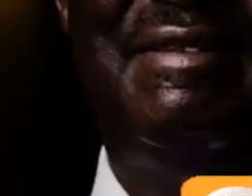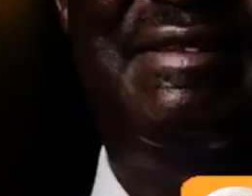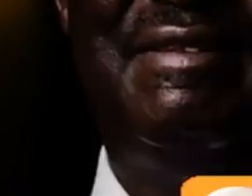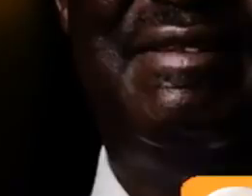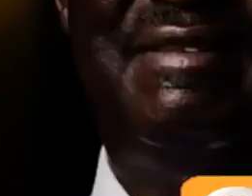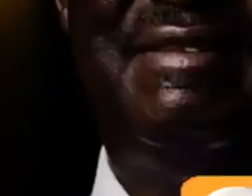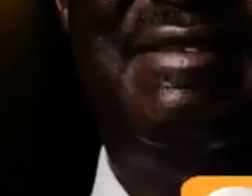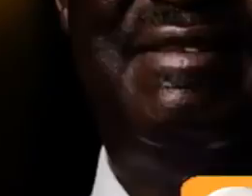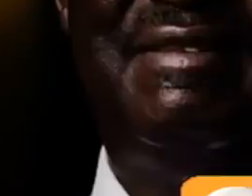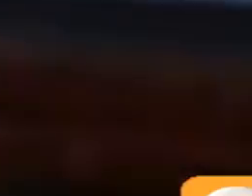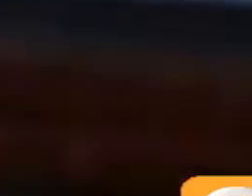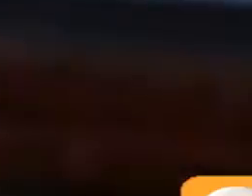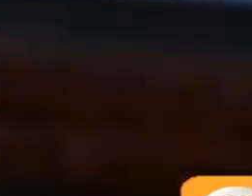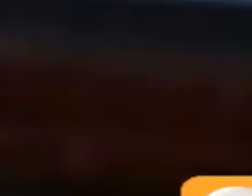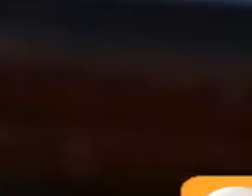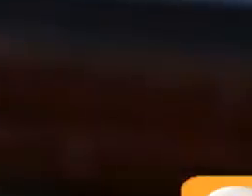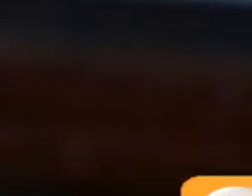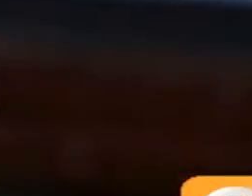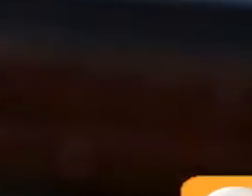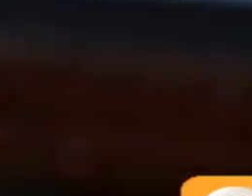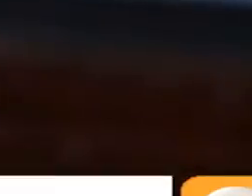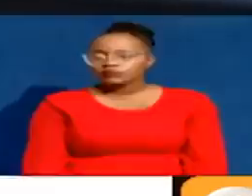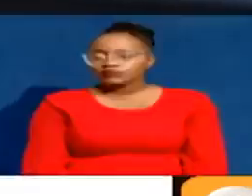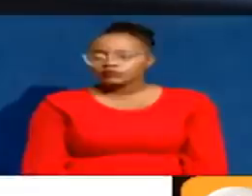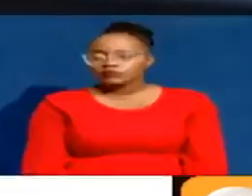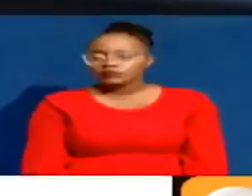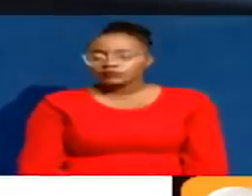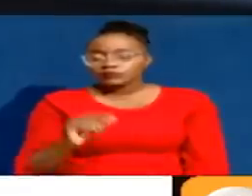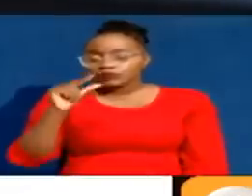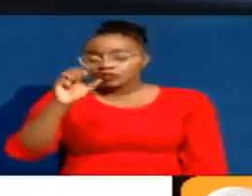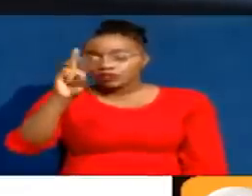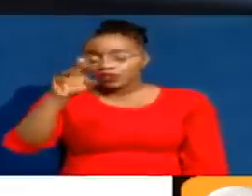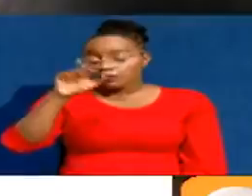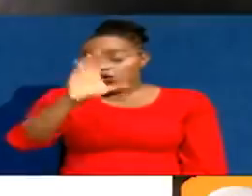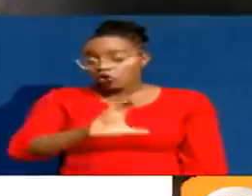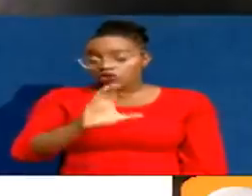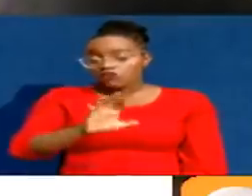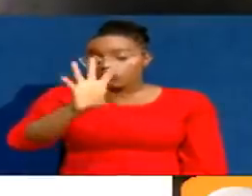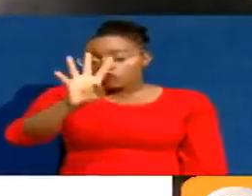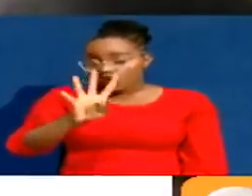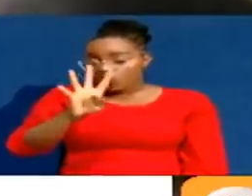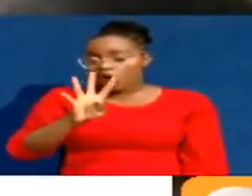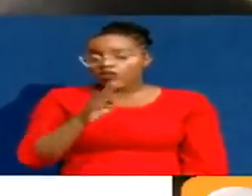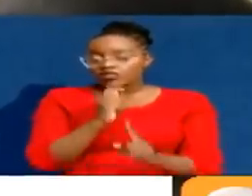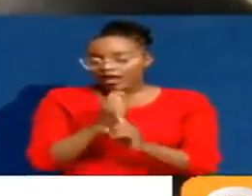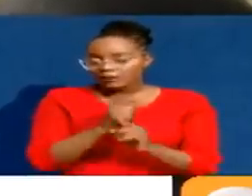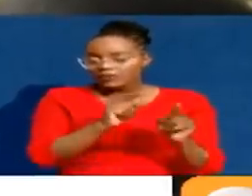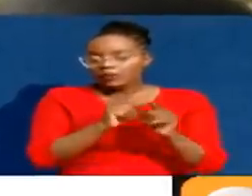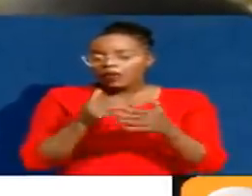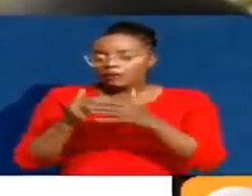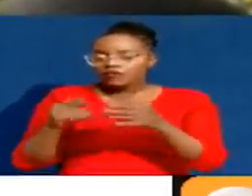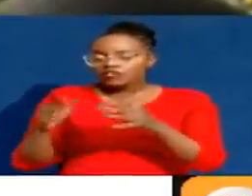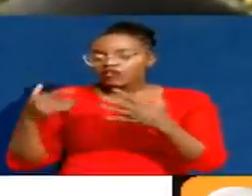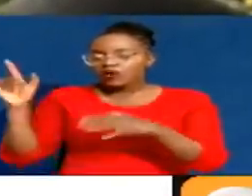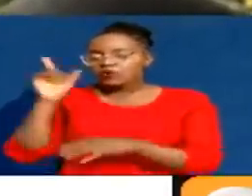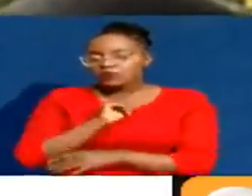political divide, end quote. Midiwo served as the MP for Gem constituency for four consecutive terms before he lost the